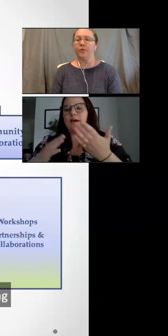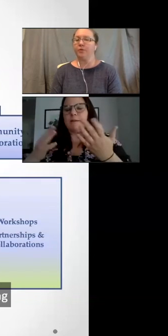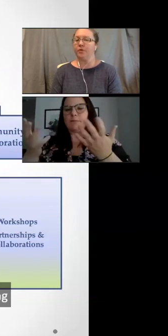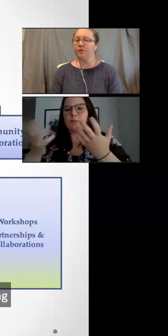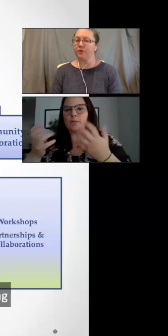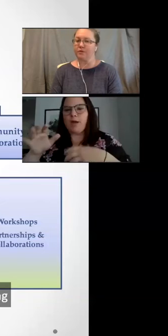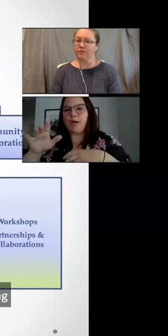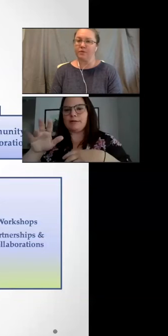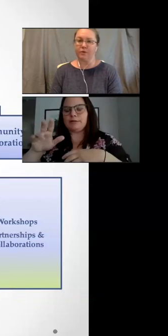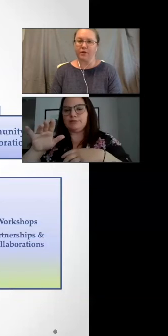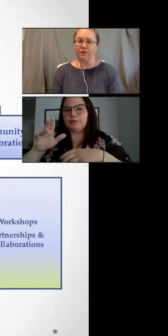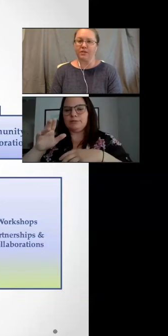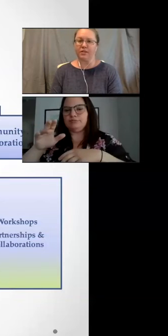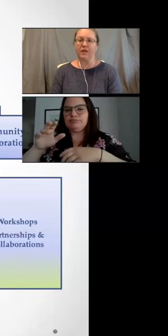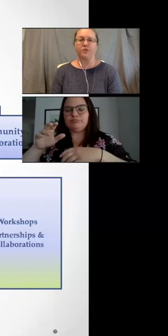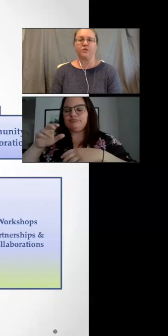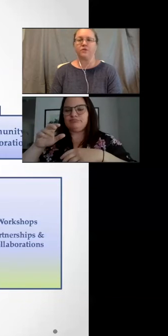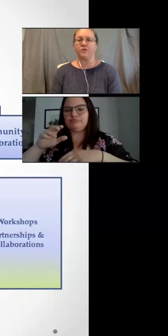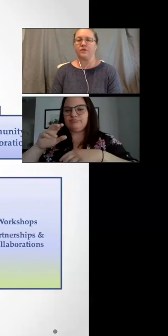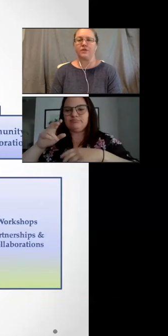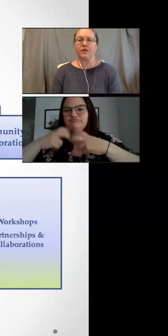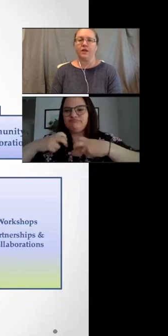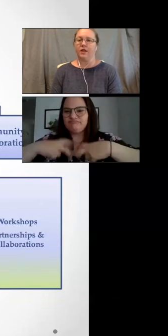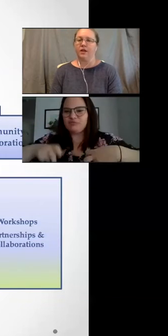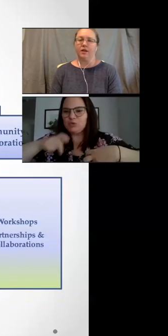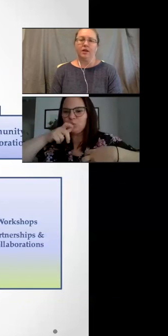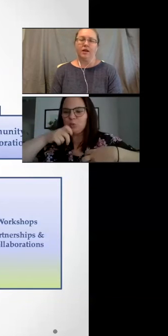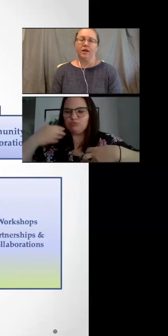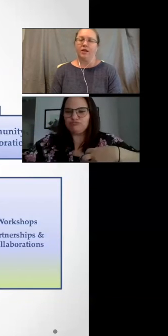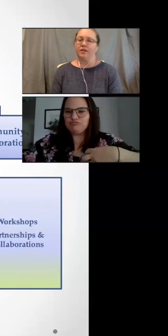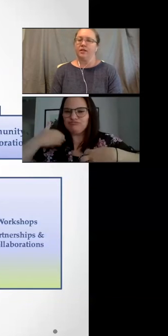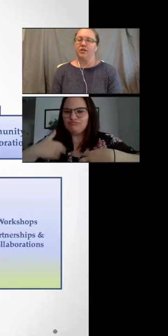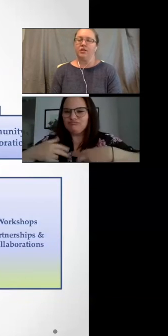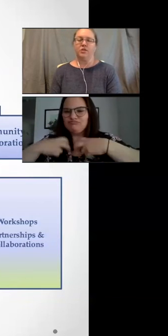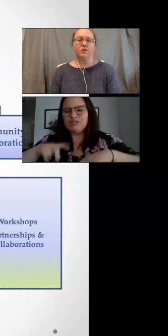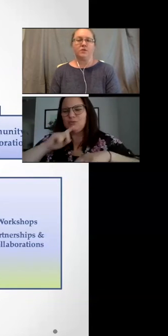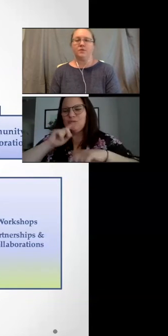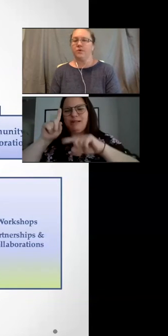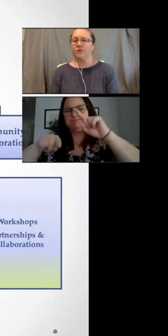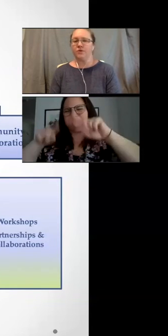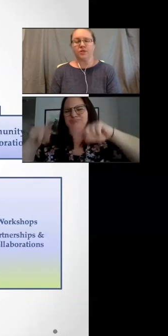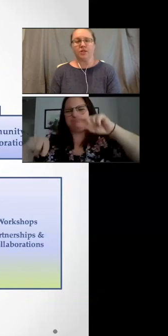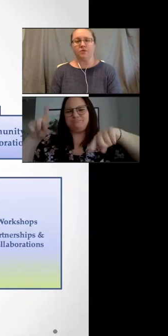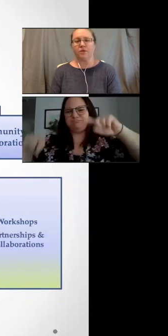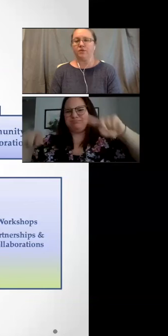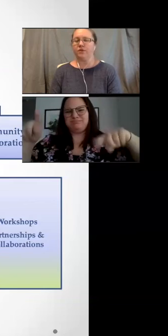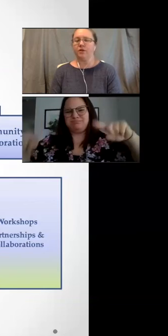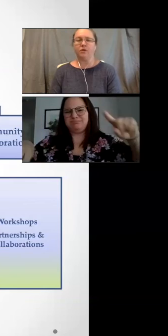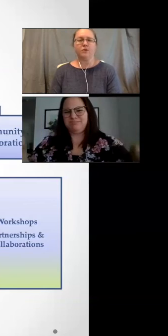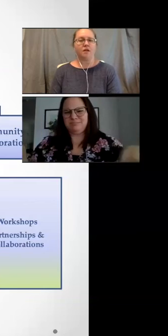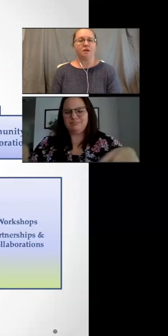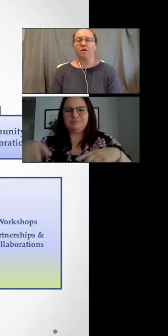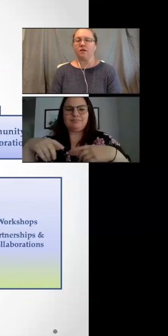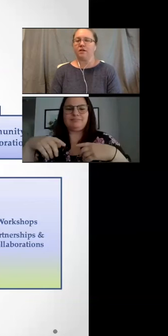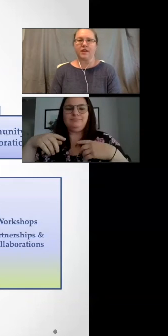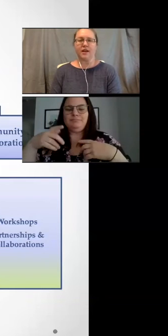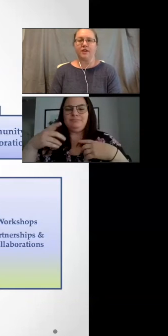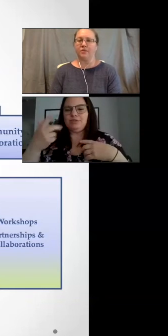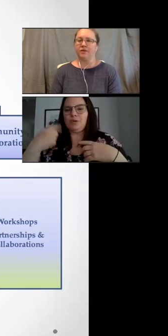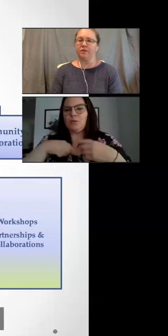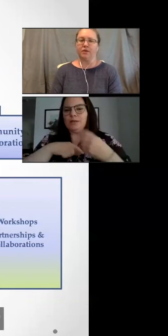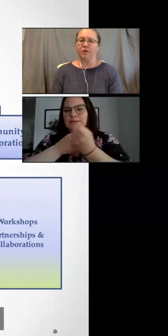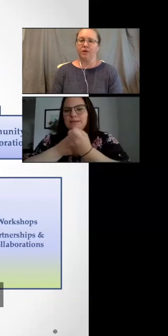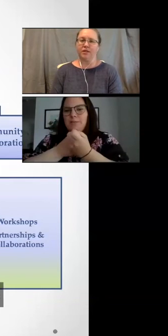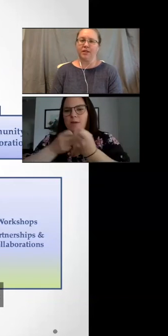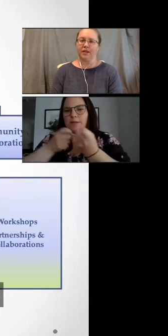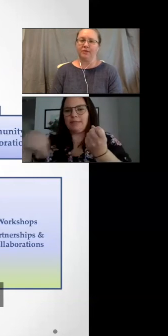an appointment for some support. Others need to do some soul searching and really figure out who they are inside and